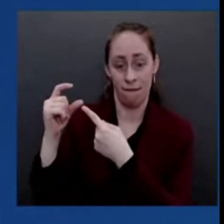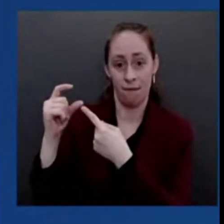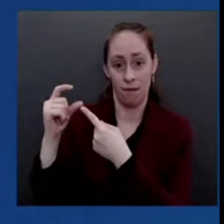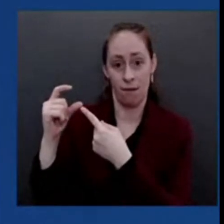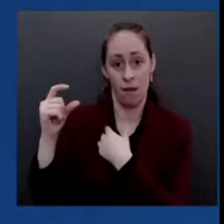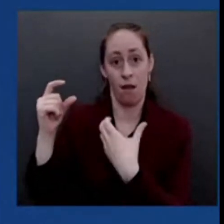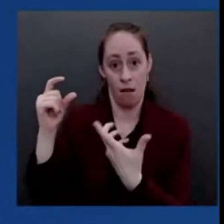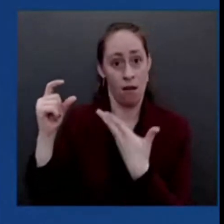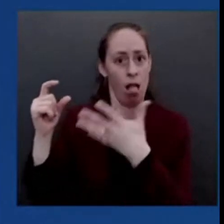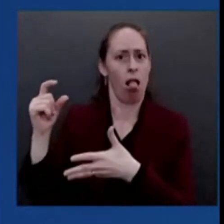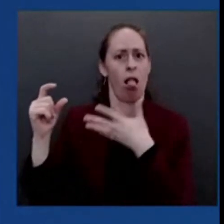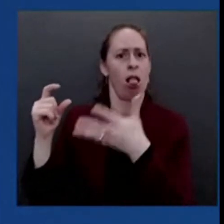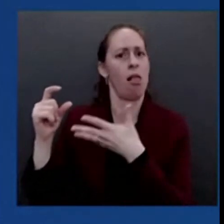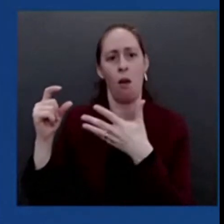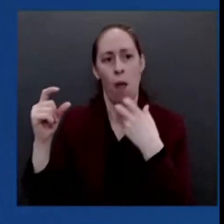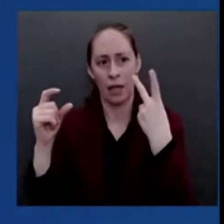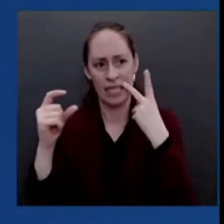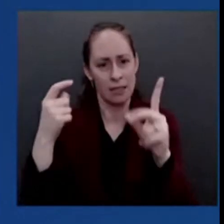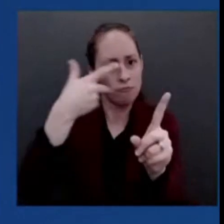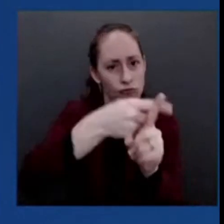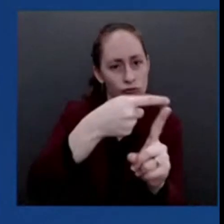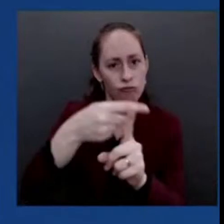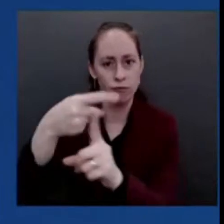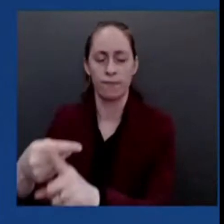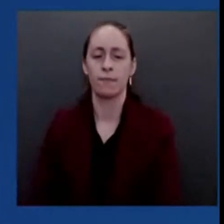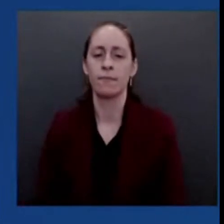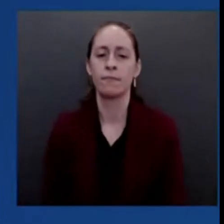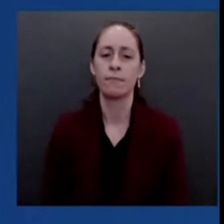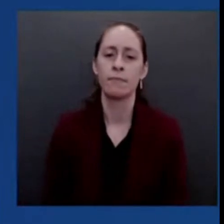Let's go to Joyce Frieden at MedPage Today.